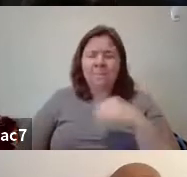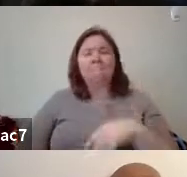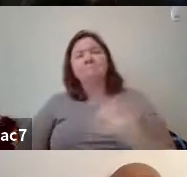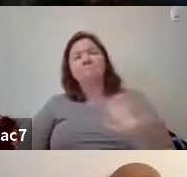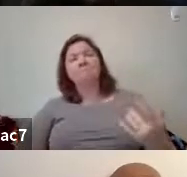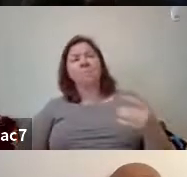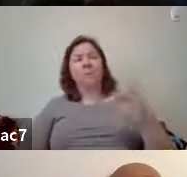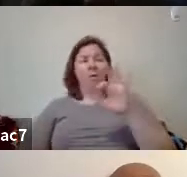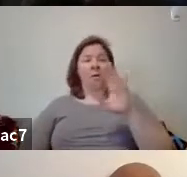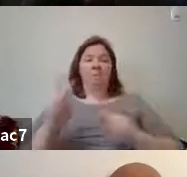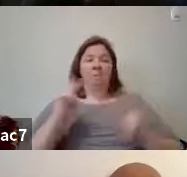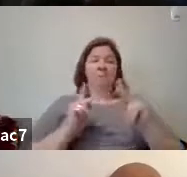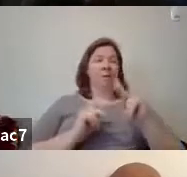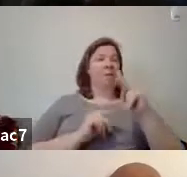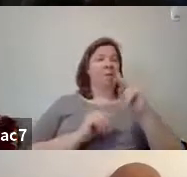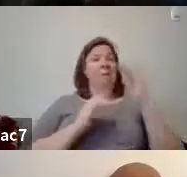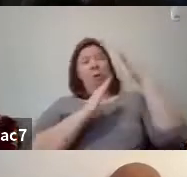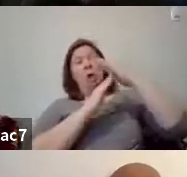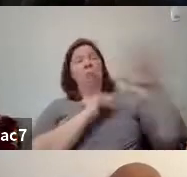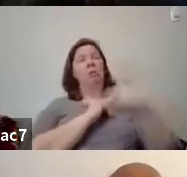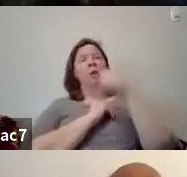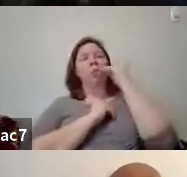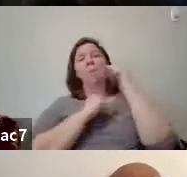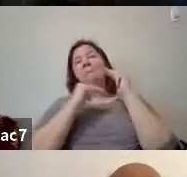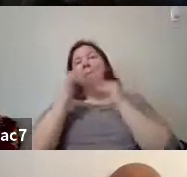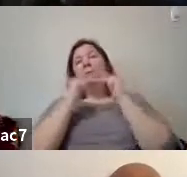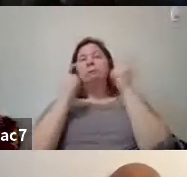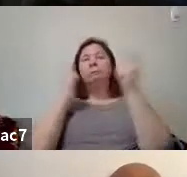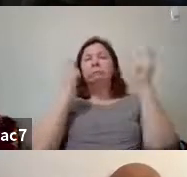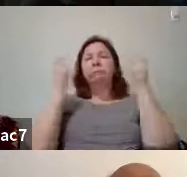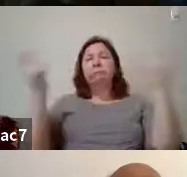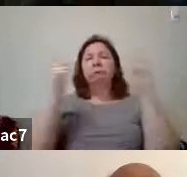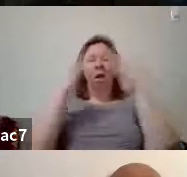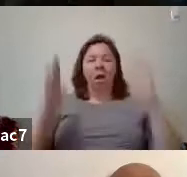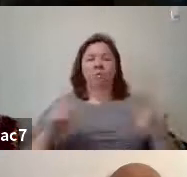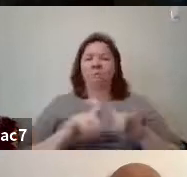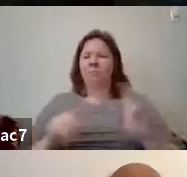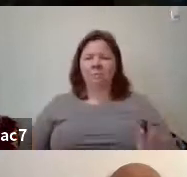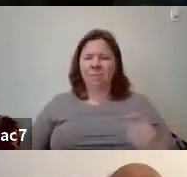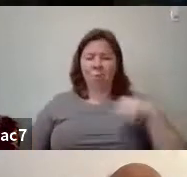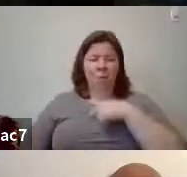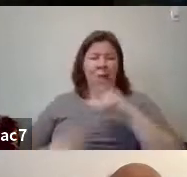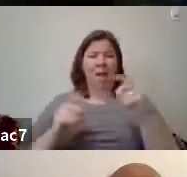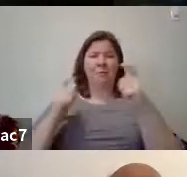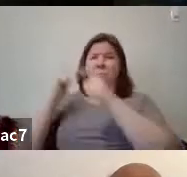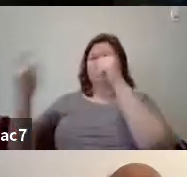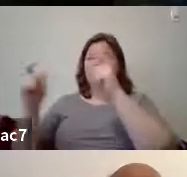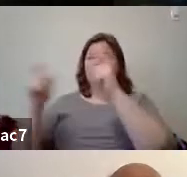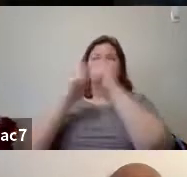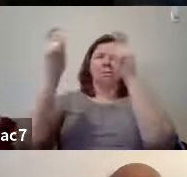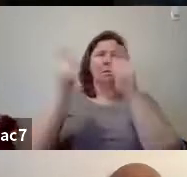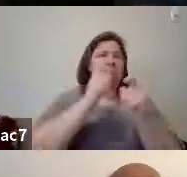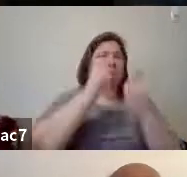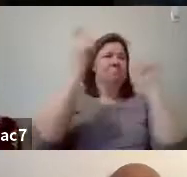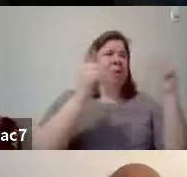folks at the top take it home and build their mansions. Well, we're going to have mansions all over the world. Every country